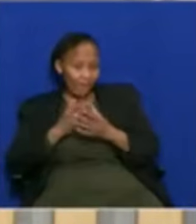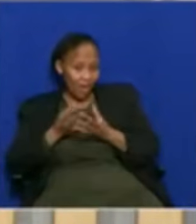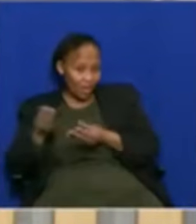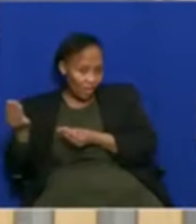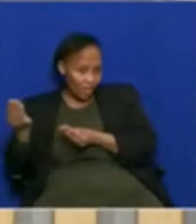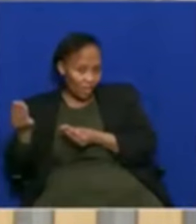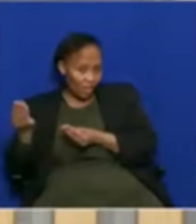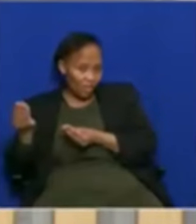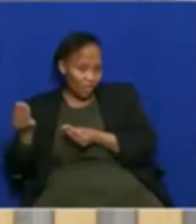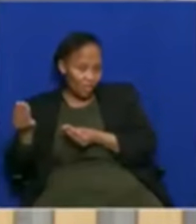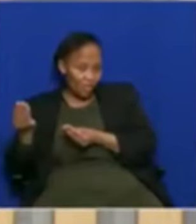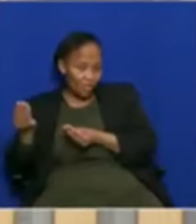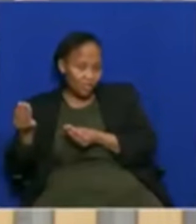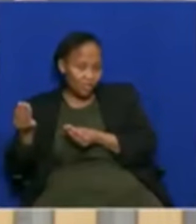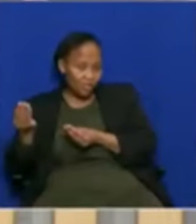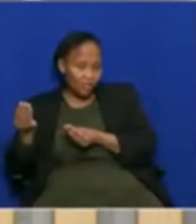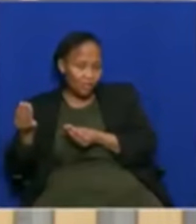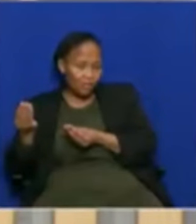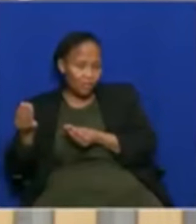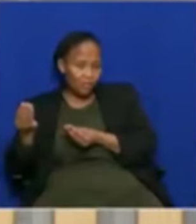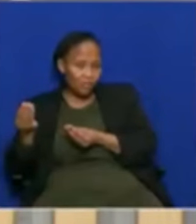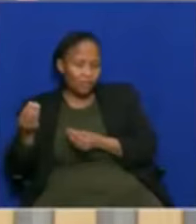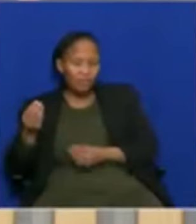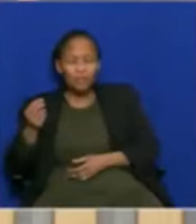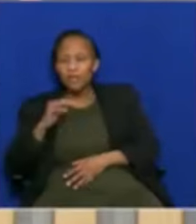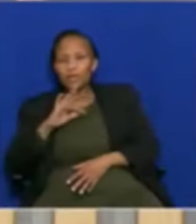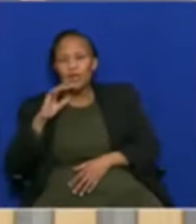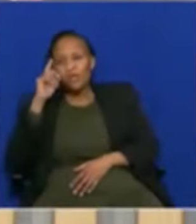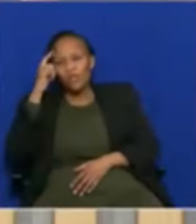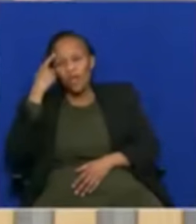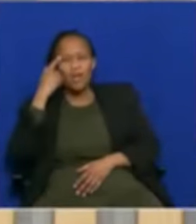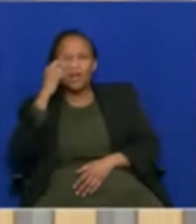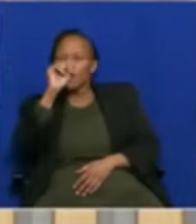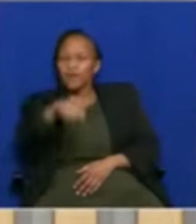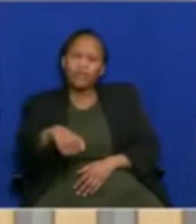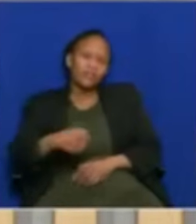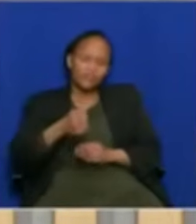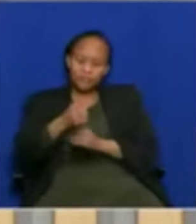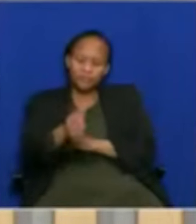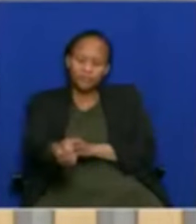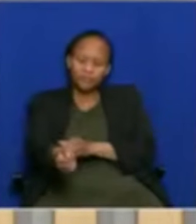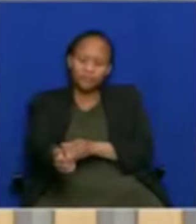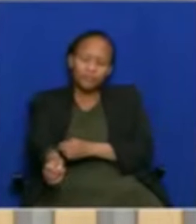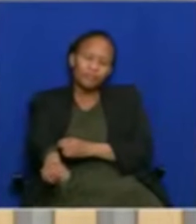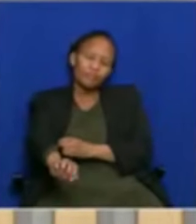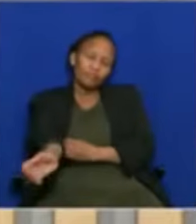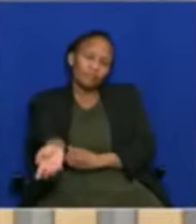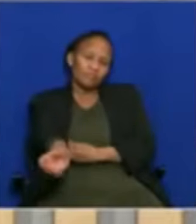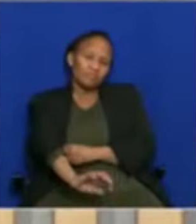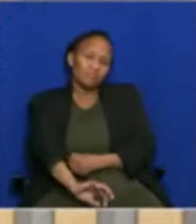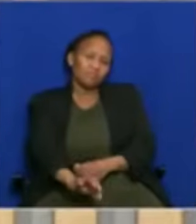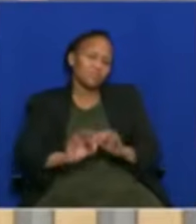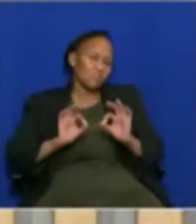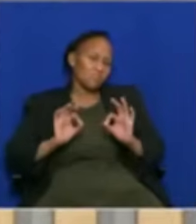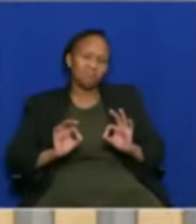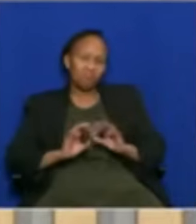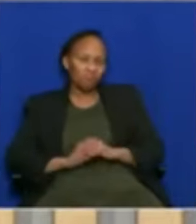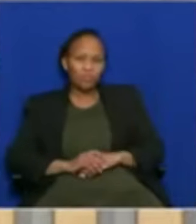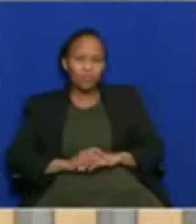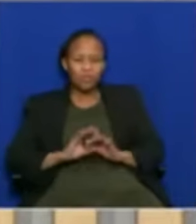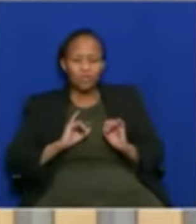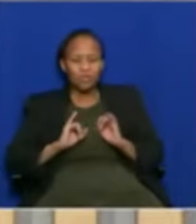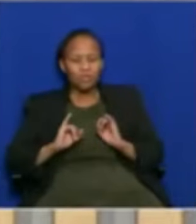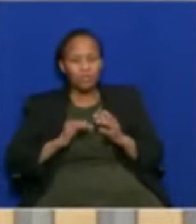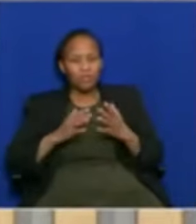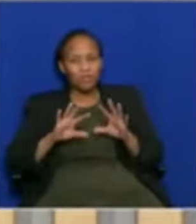No, I don't think it was. I mean, I'm sitting there and I'm interviewing him and I'm listening to him and taking an affidavit